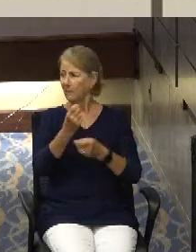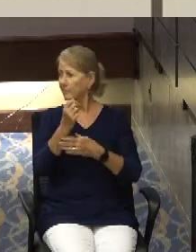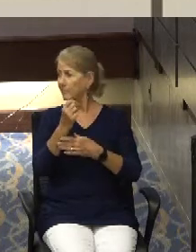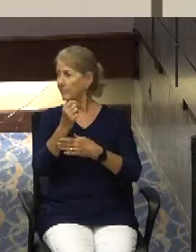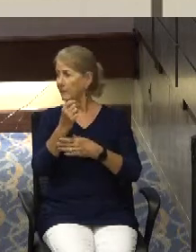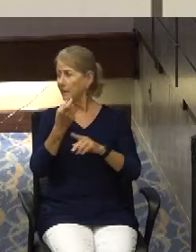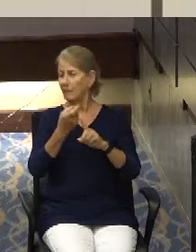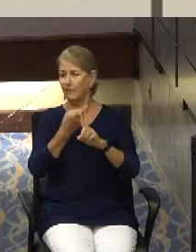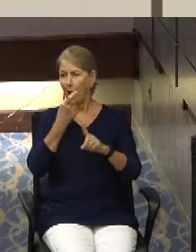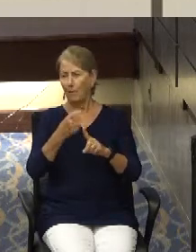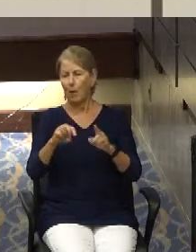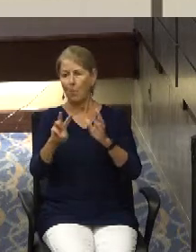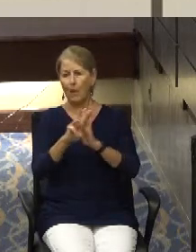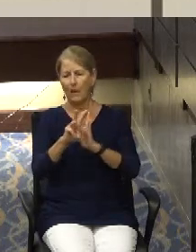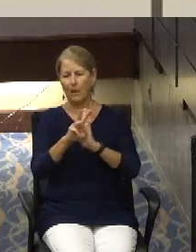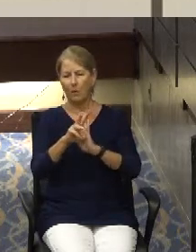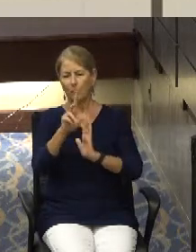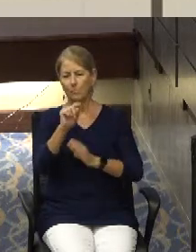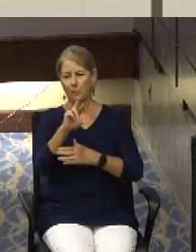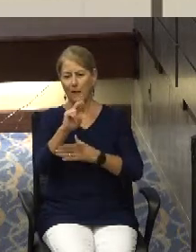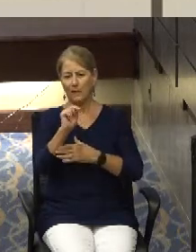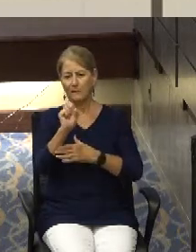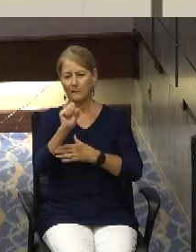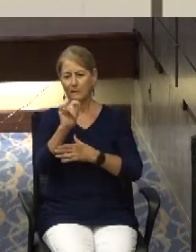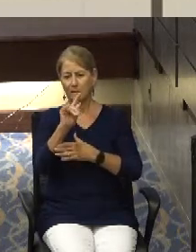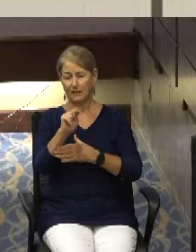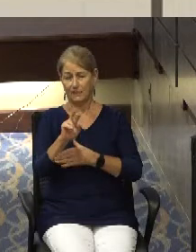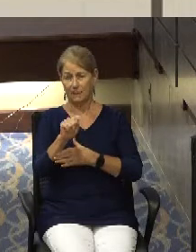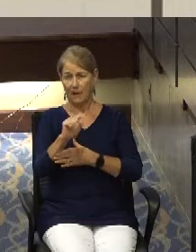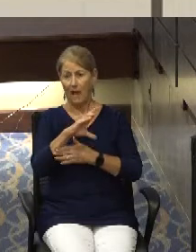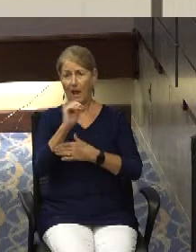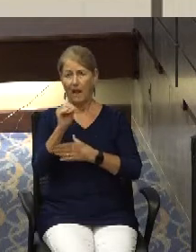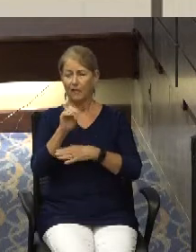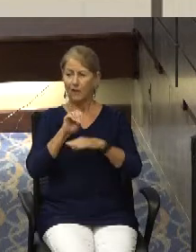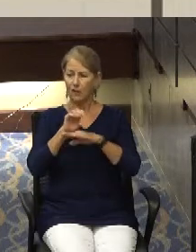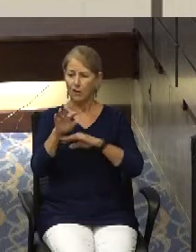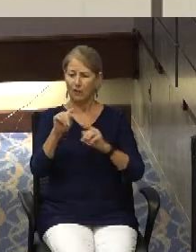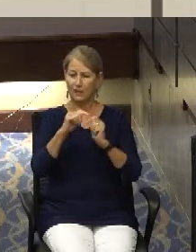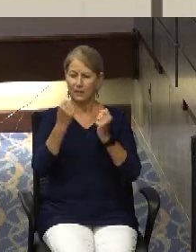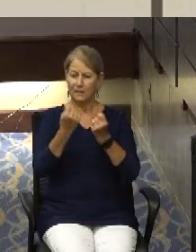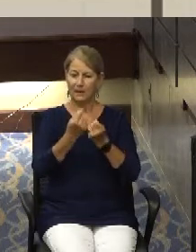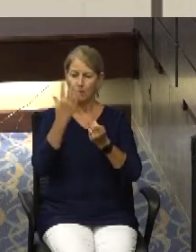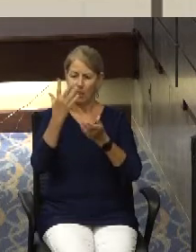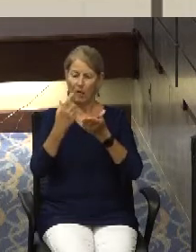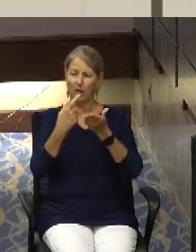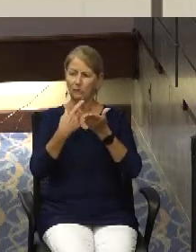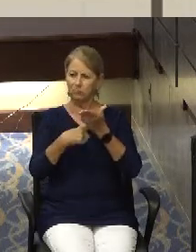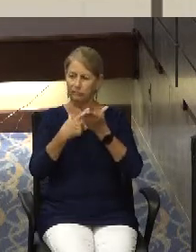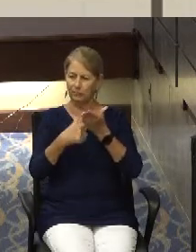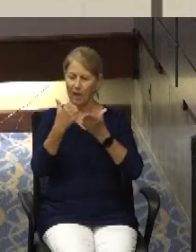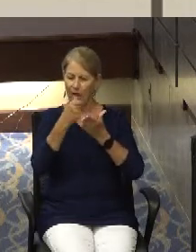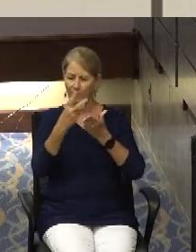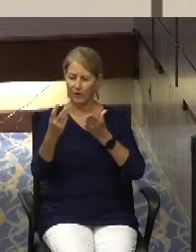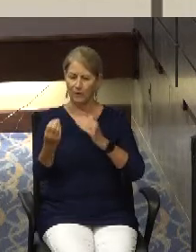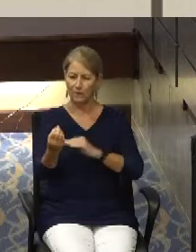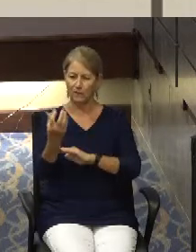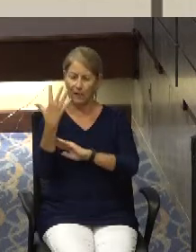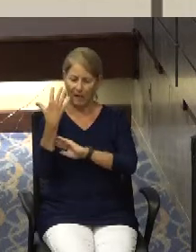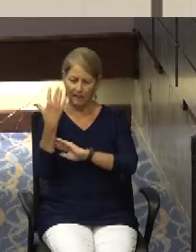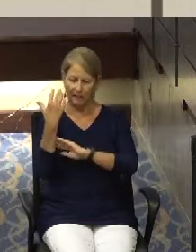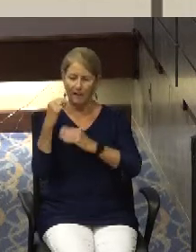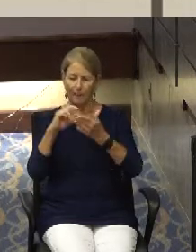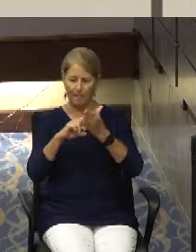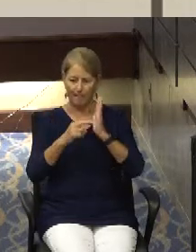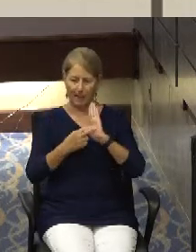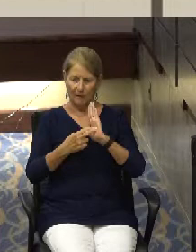Transit, and also our consulting team here today is going to walk us through a few slides that are meant to build upon